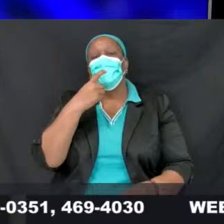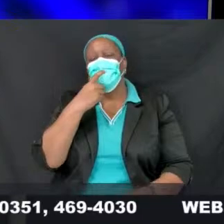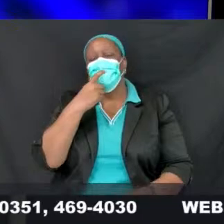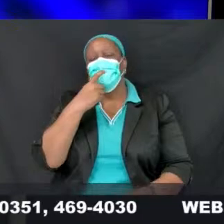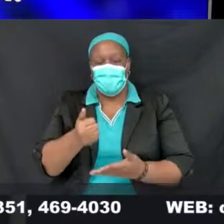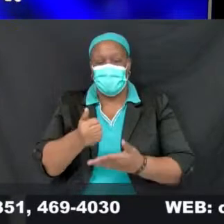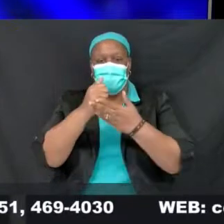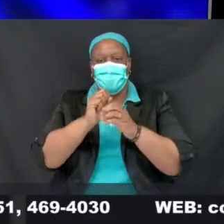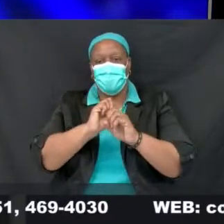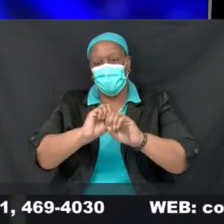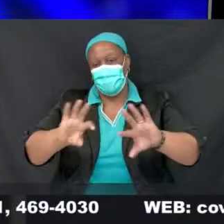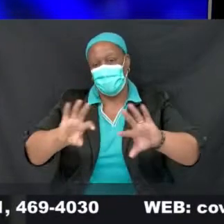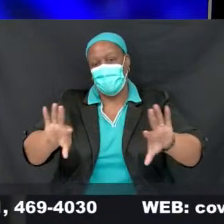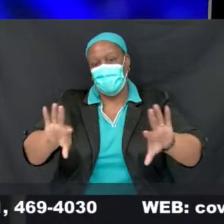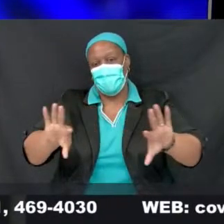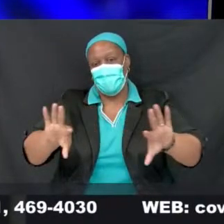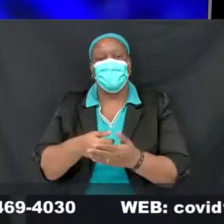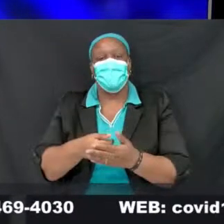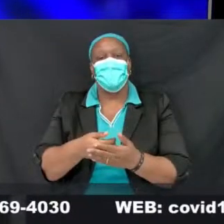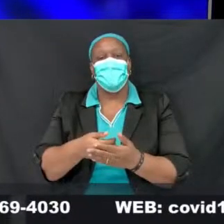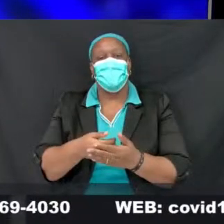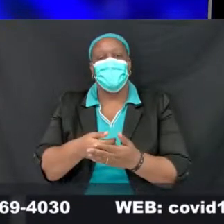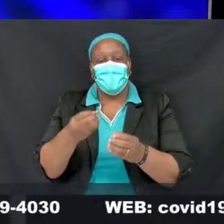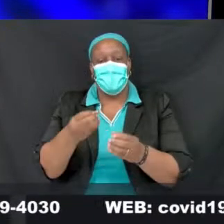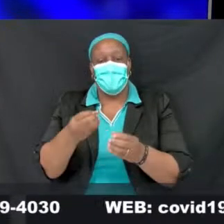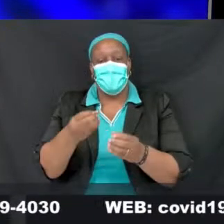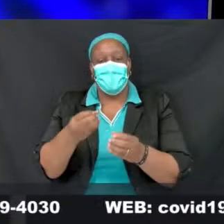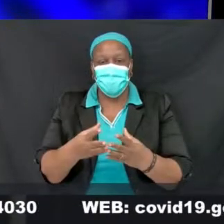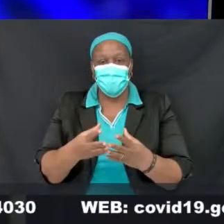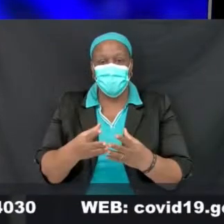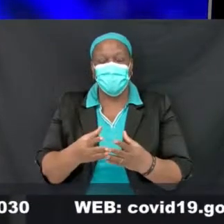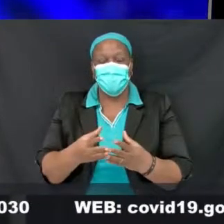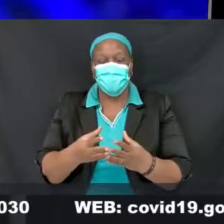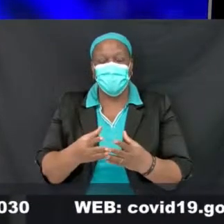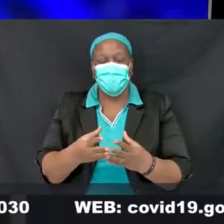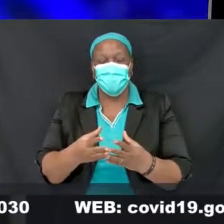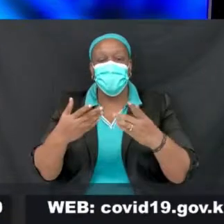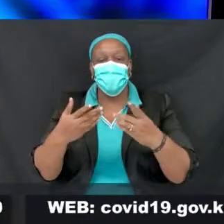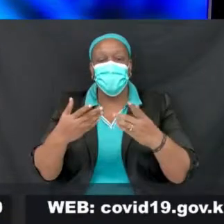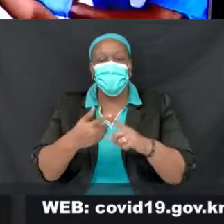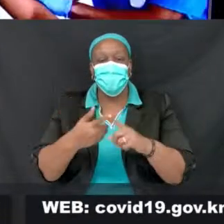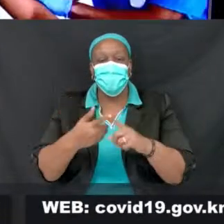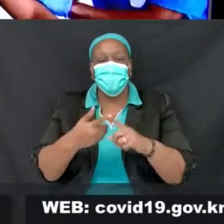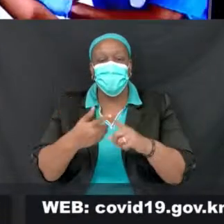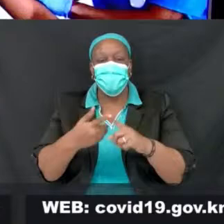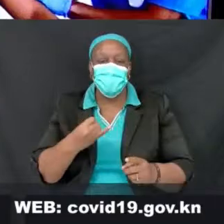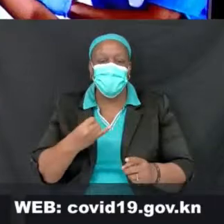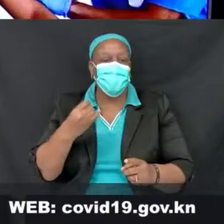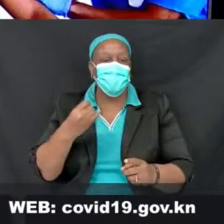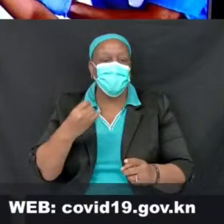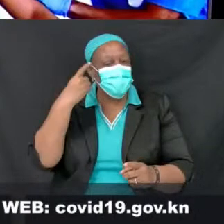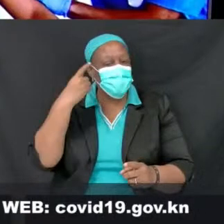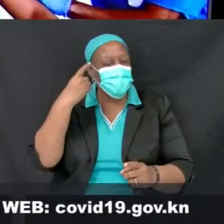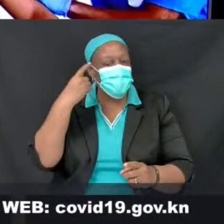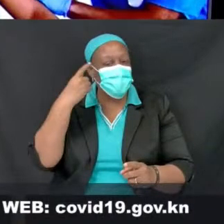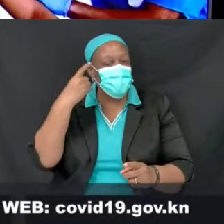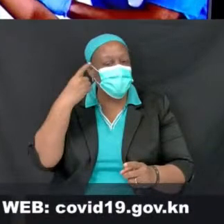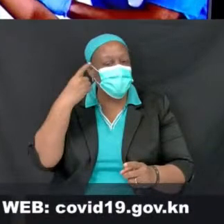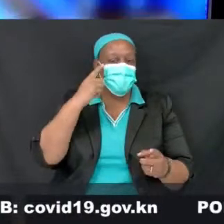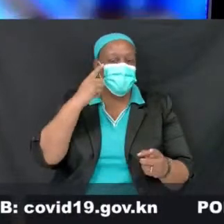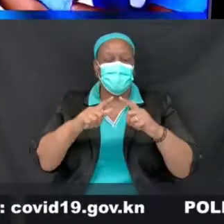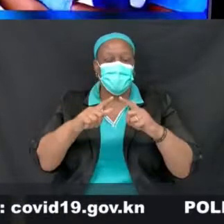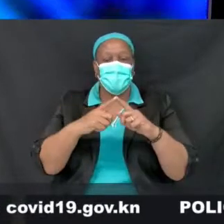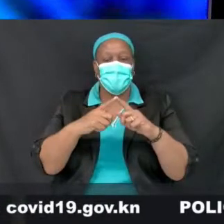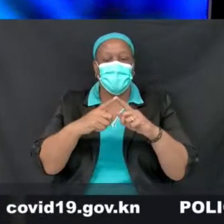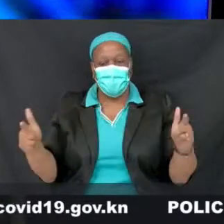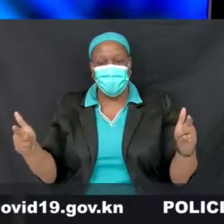COVID-19 virus. We thank Mrs. Christmas Jacobs for her dedicated service of sign language. Thank you very